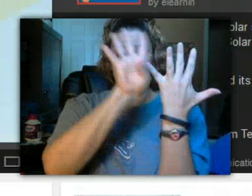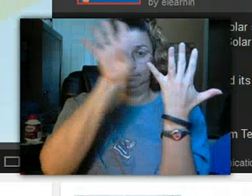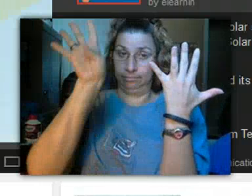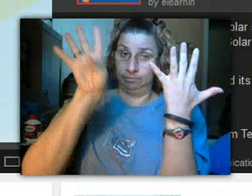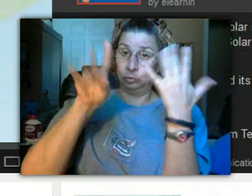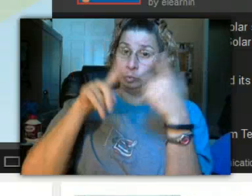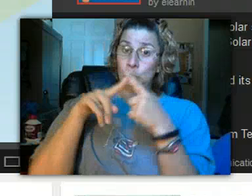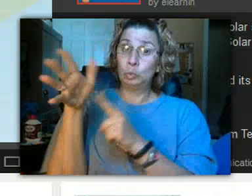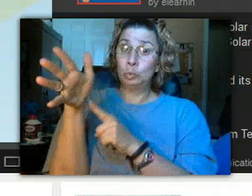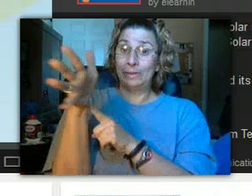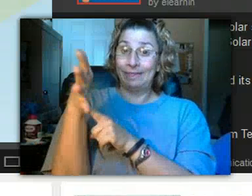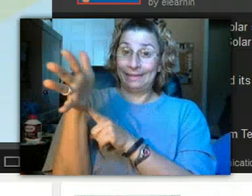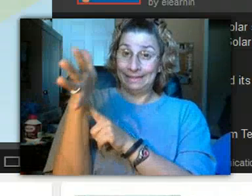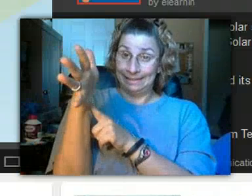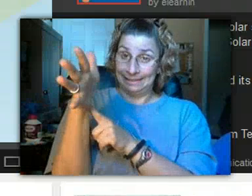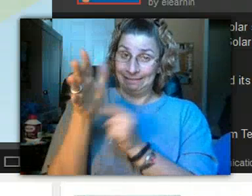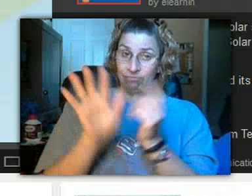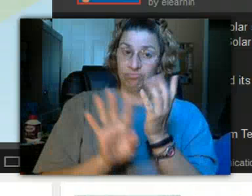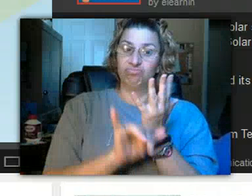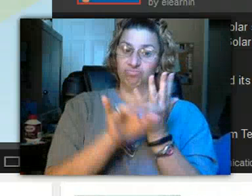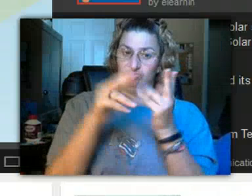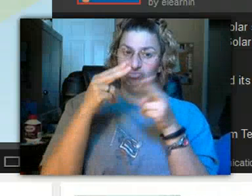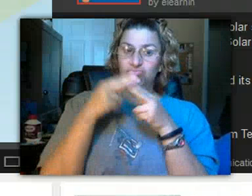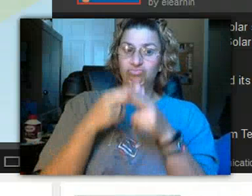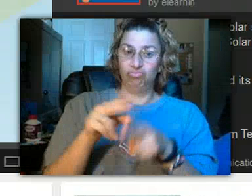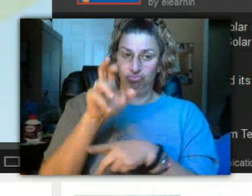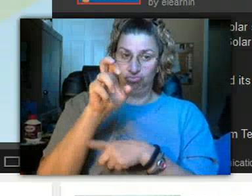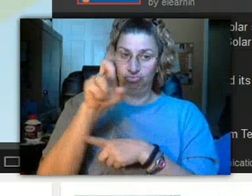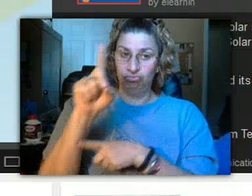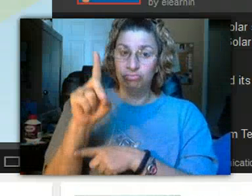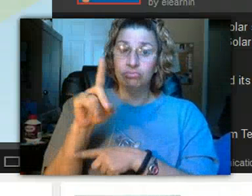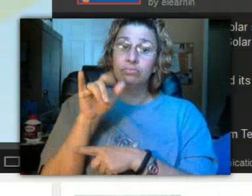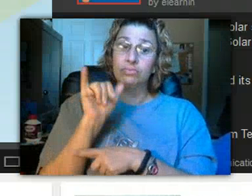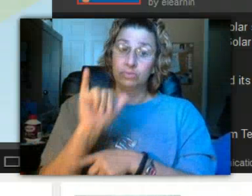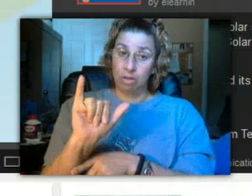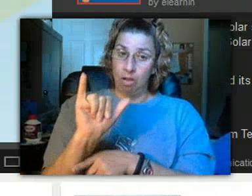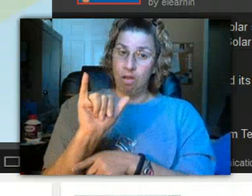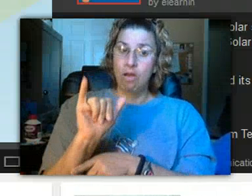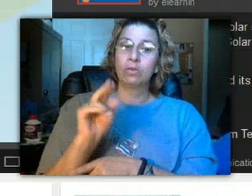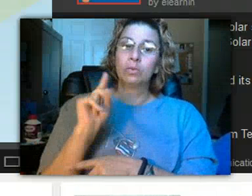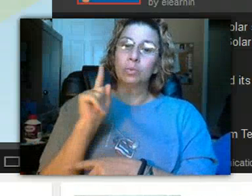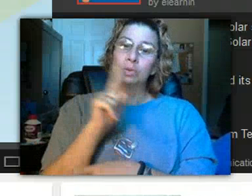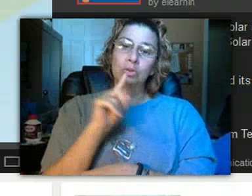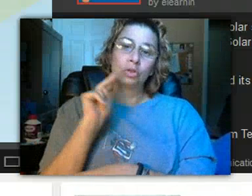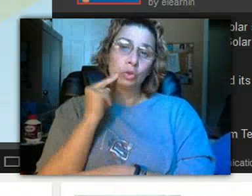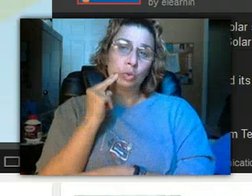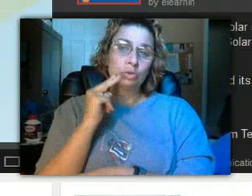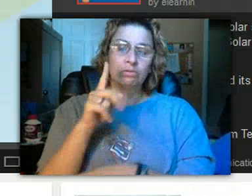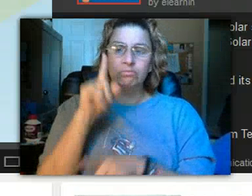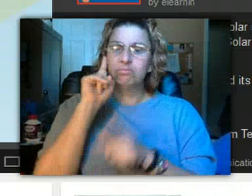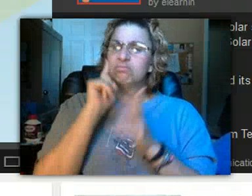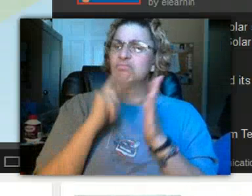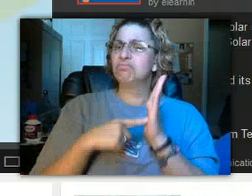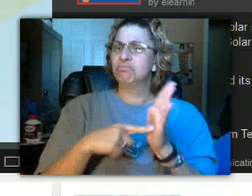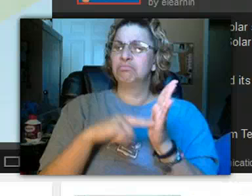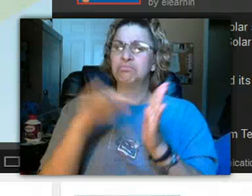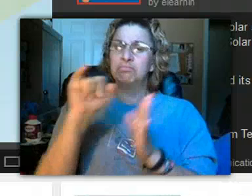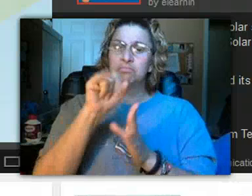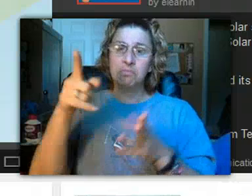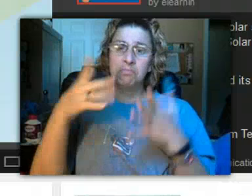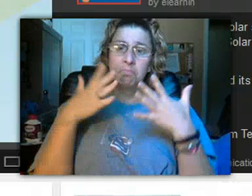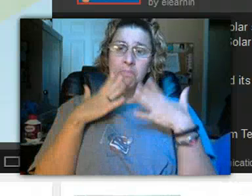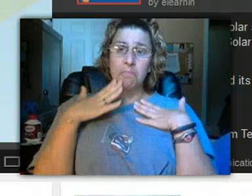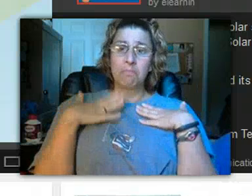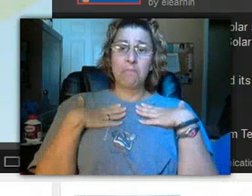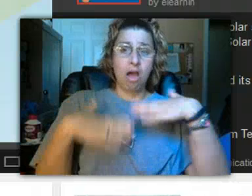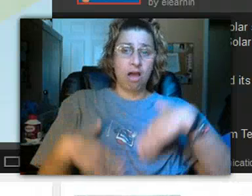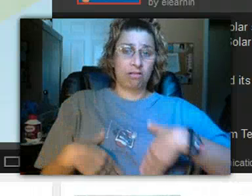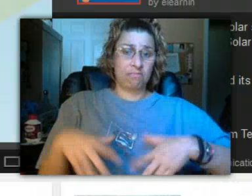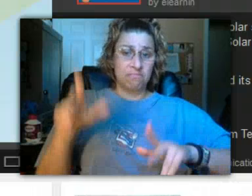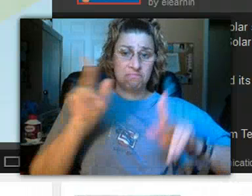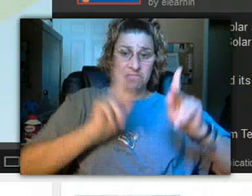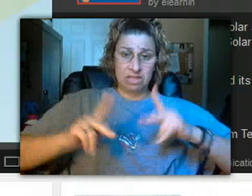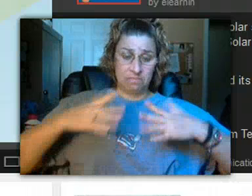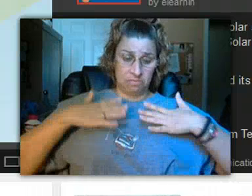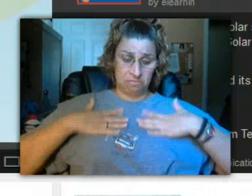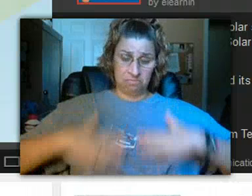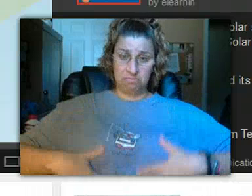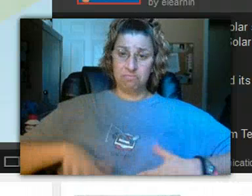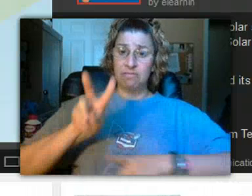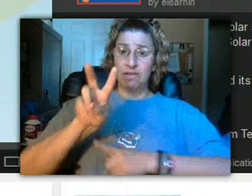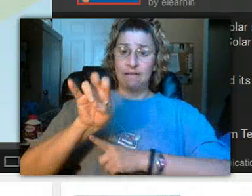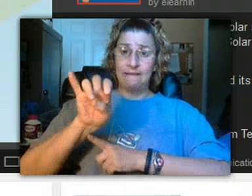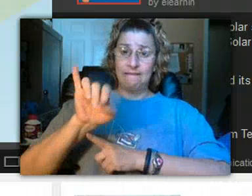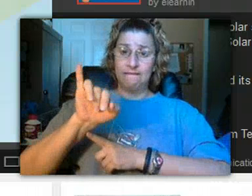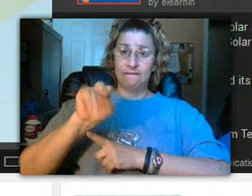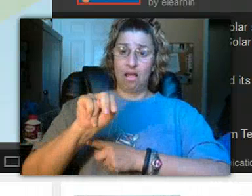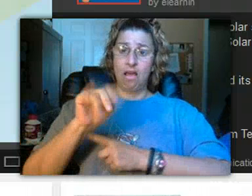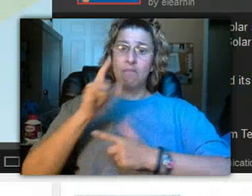The xylem transports vital nutrients to the entire plant. Xylems in the plant are like blood vessels in the human body that